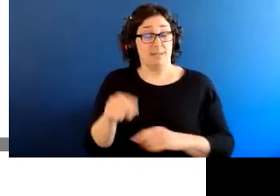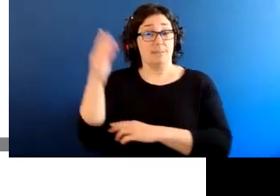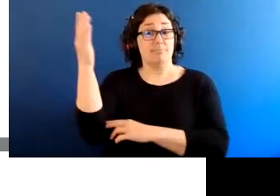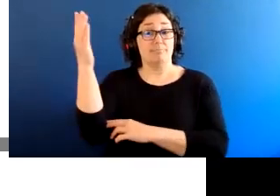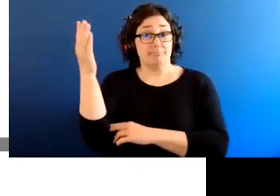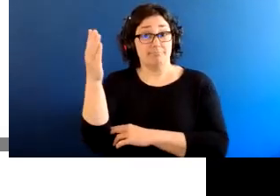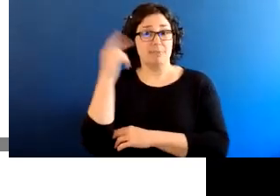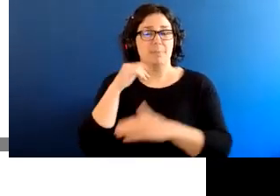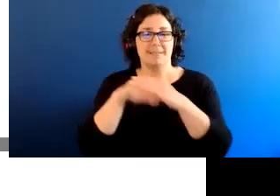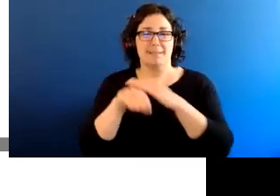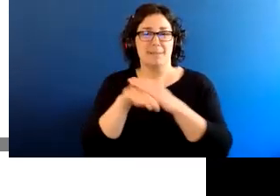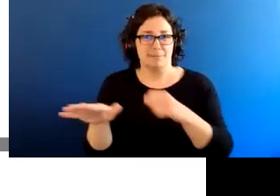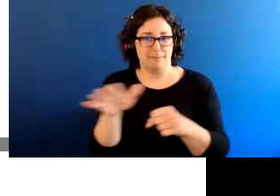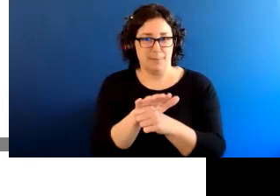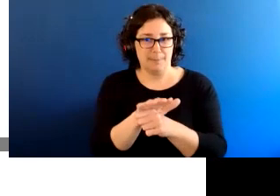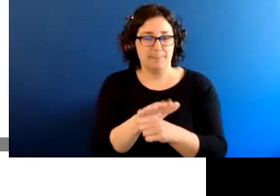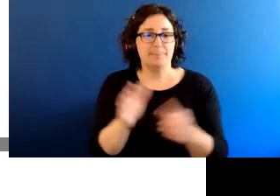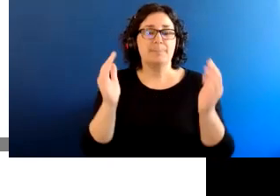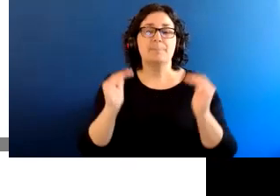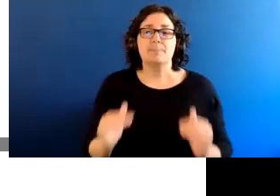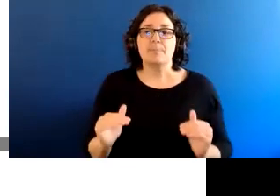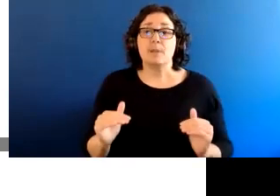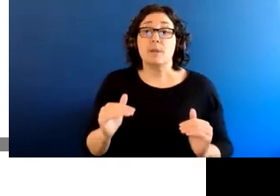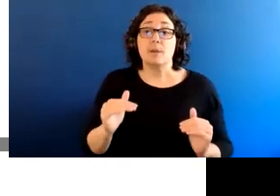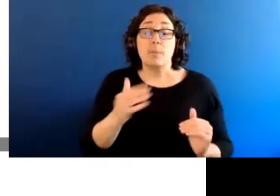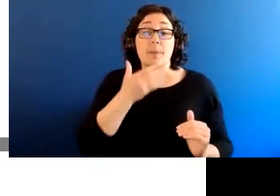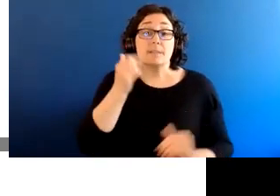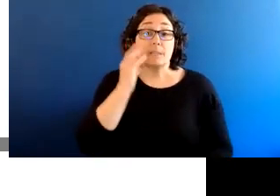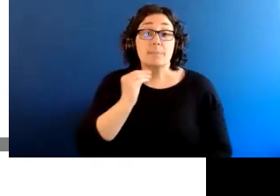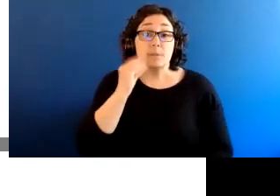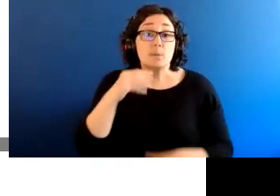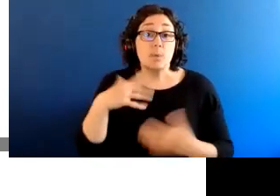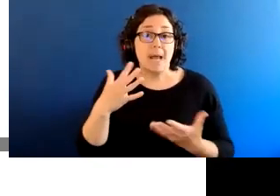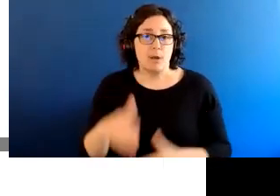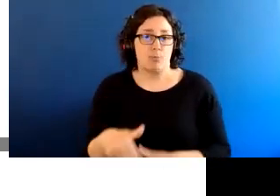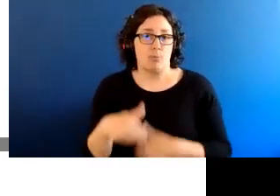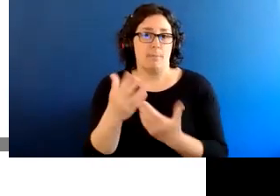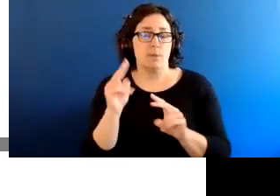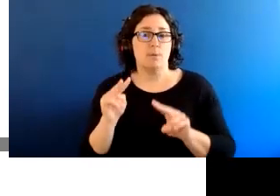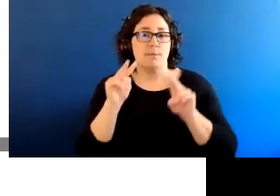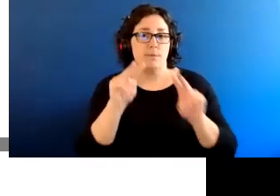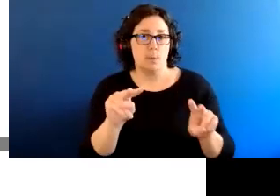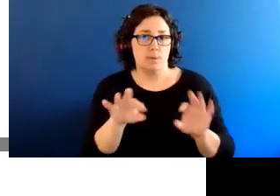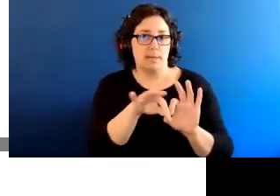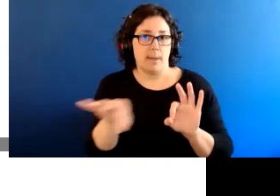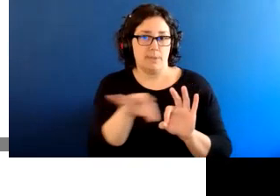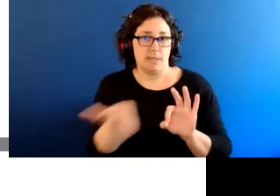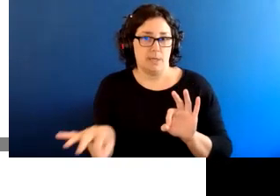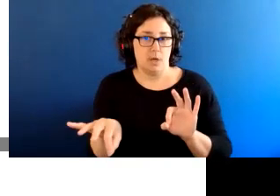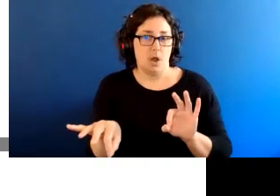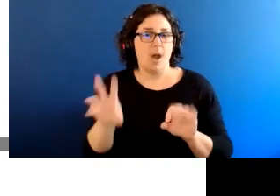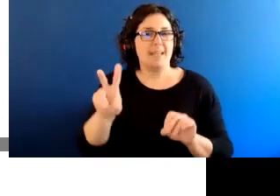accessible. For best experience, it's recommended to view the closed captioning on a